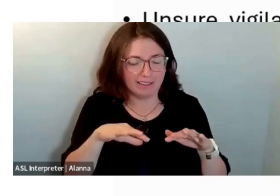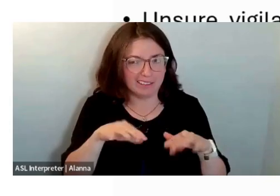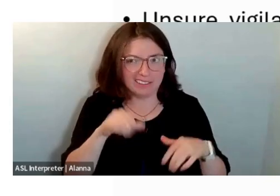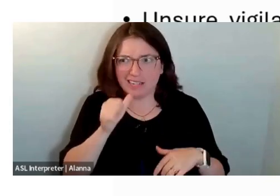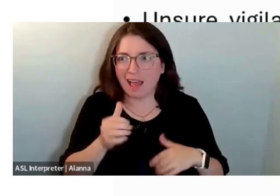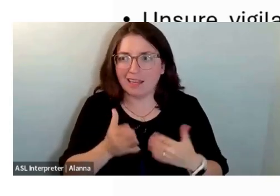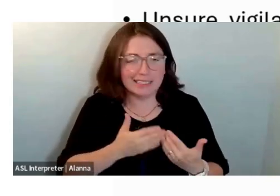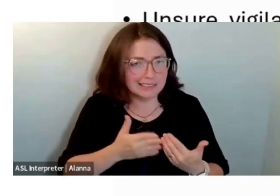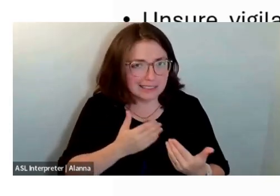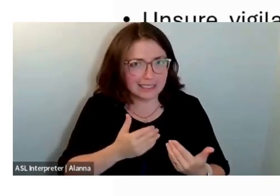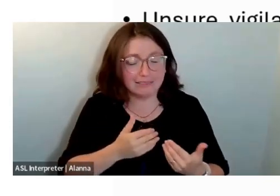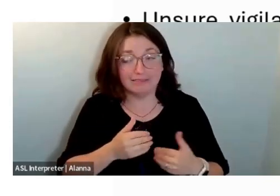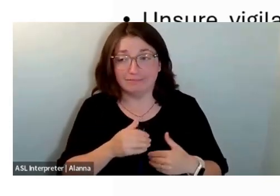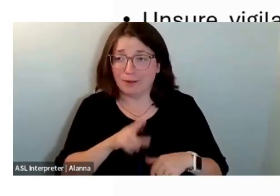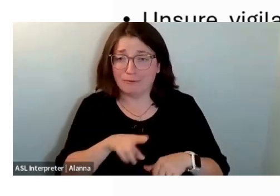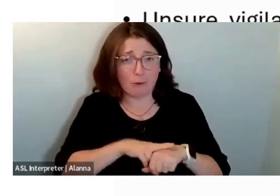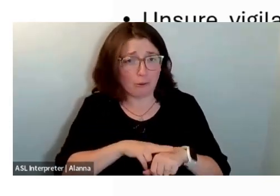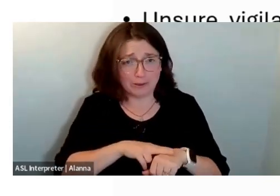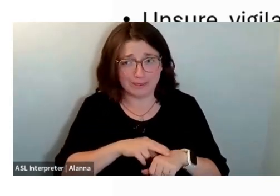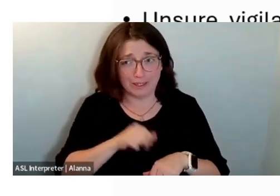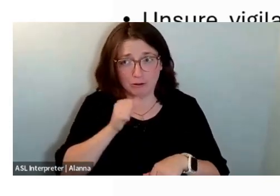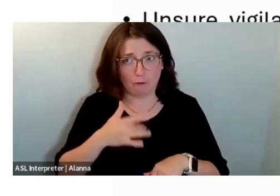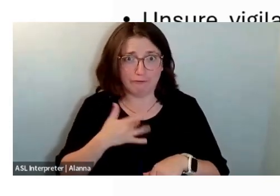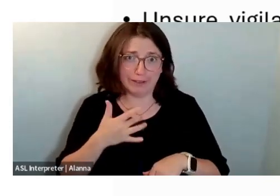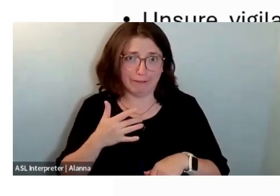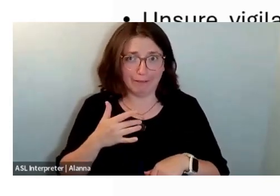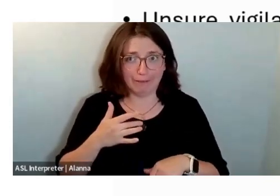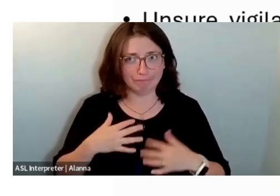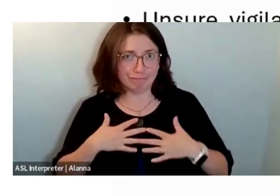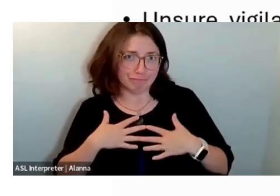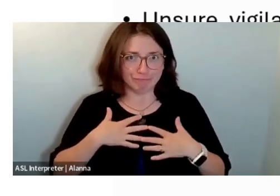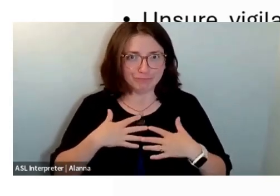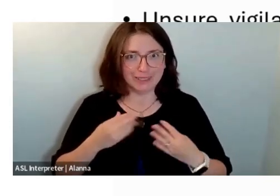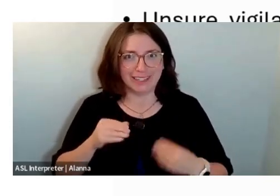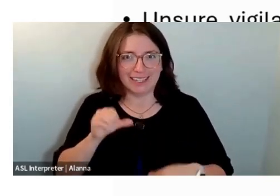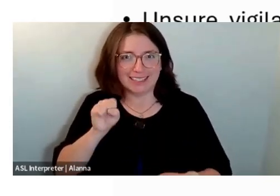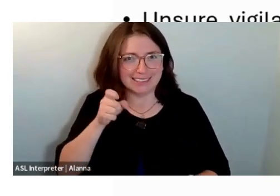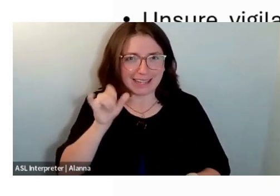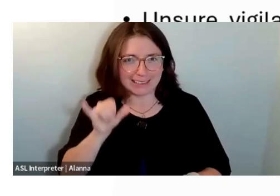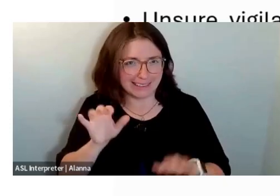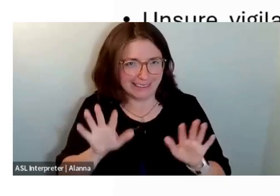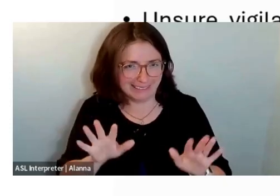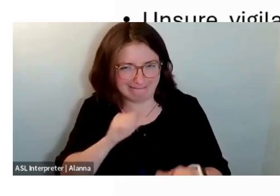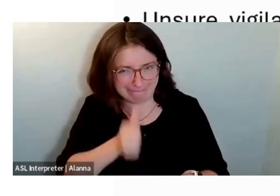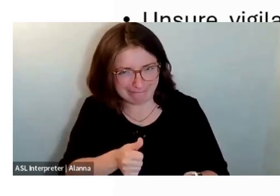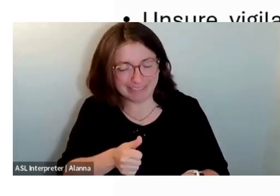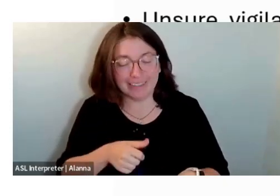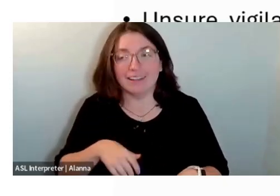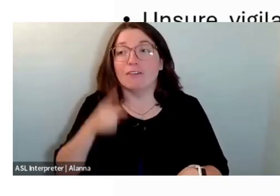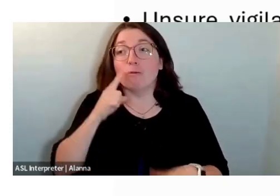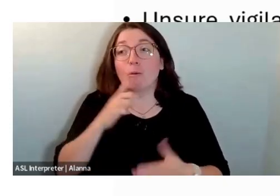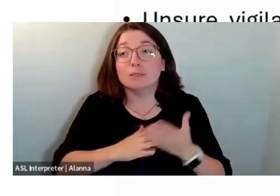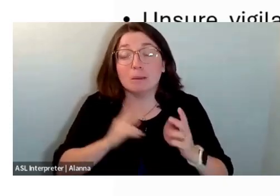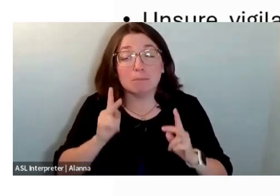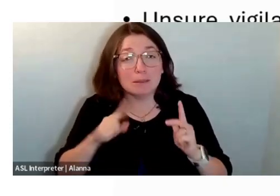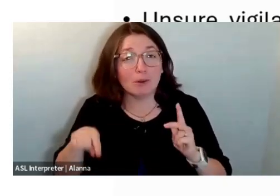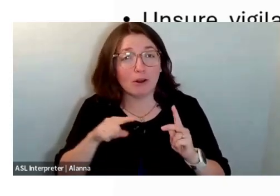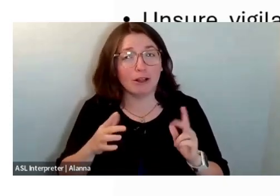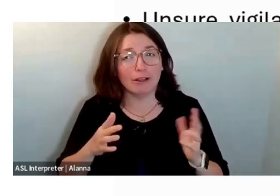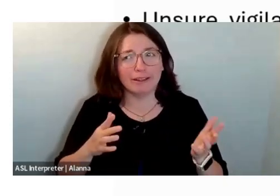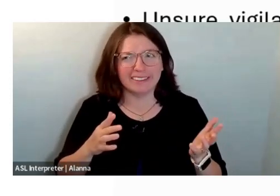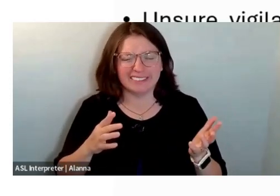it's not a sexy place. For some people, every sensation also can begin to feel